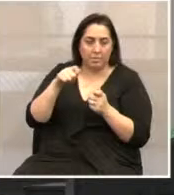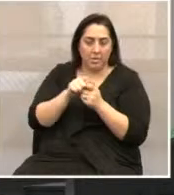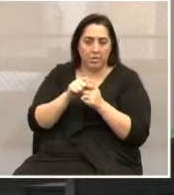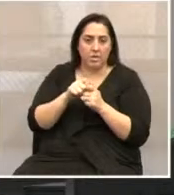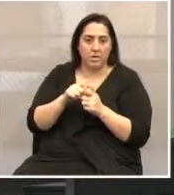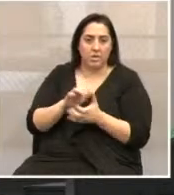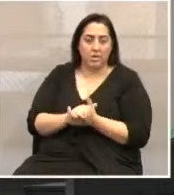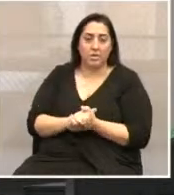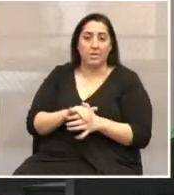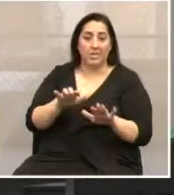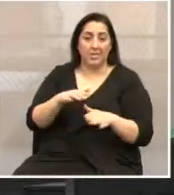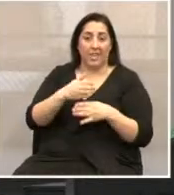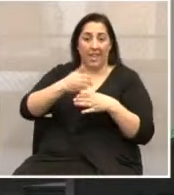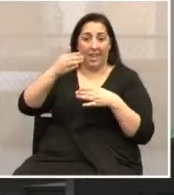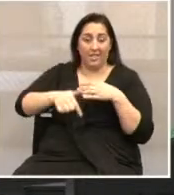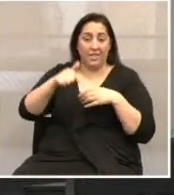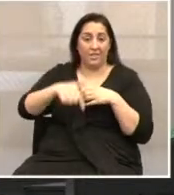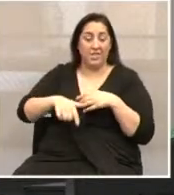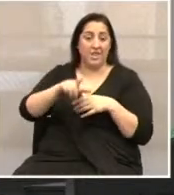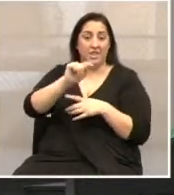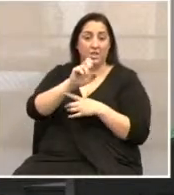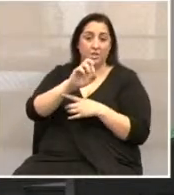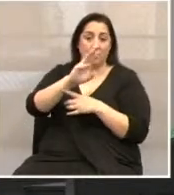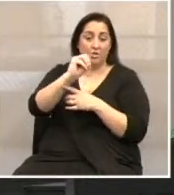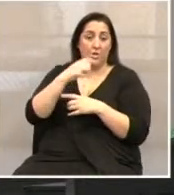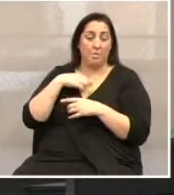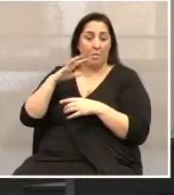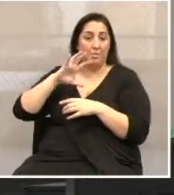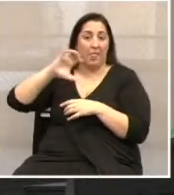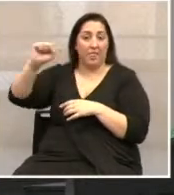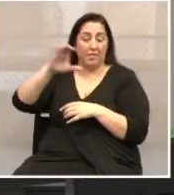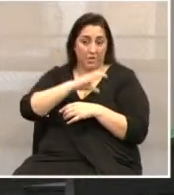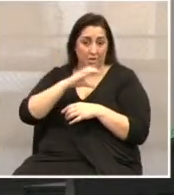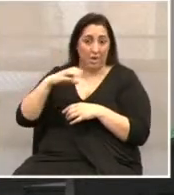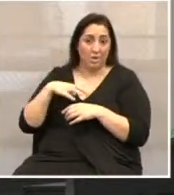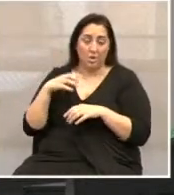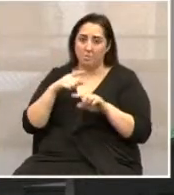Congress at the end of this term, but I'm not going to leave the fight. And so to those